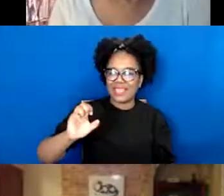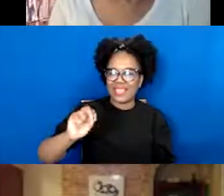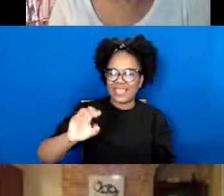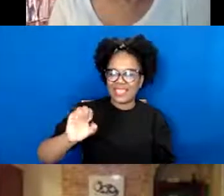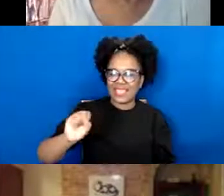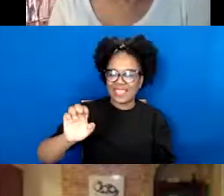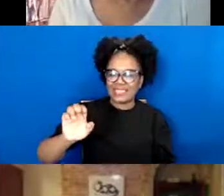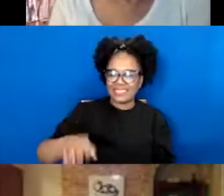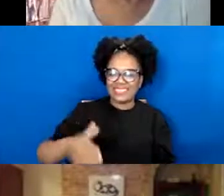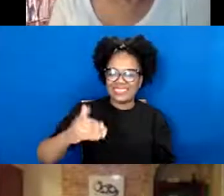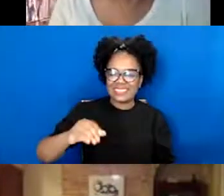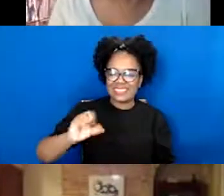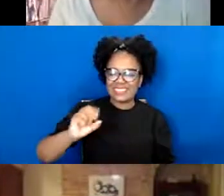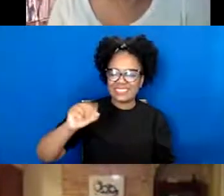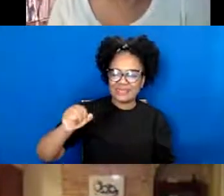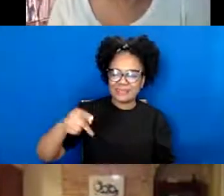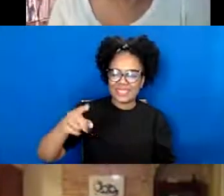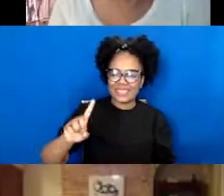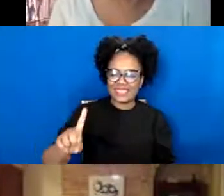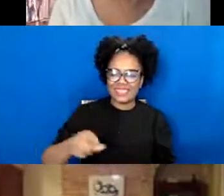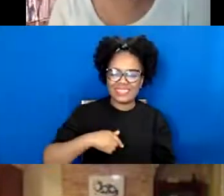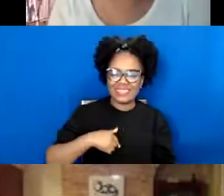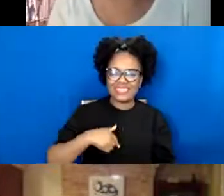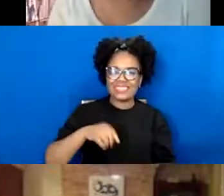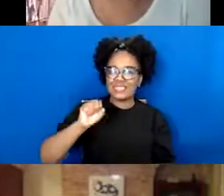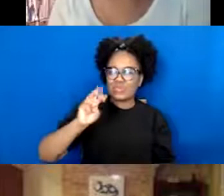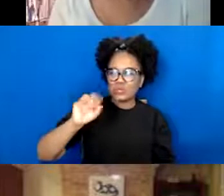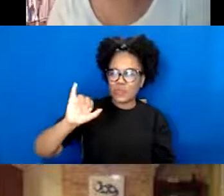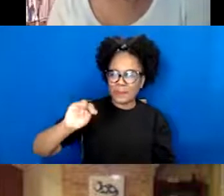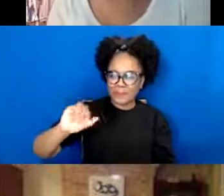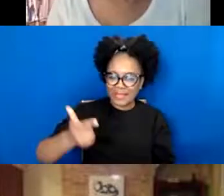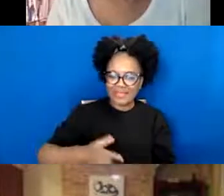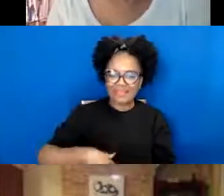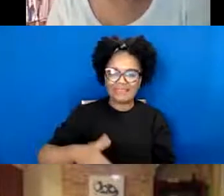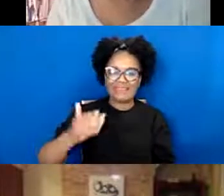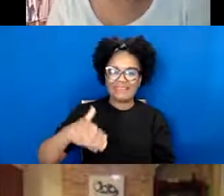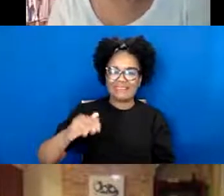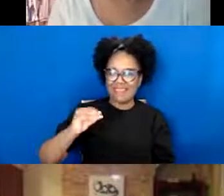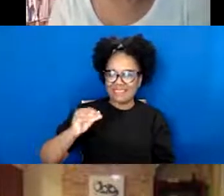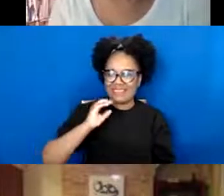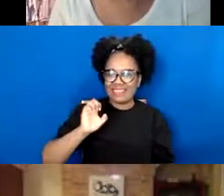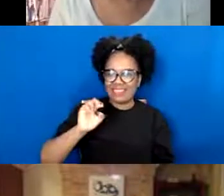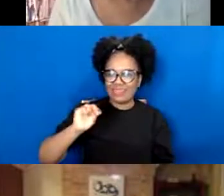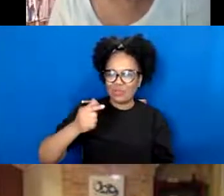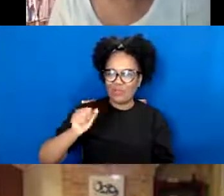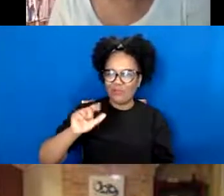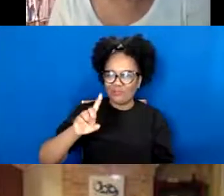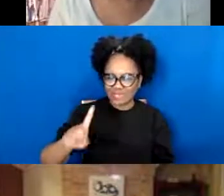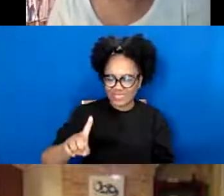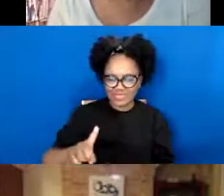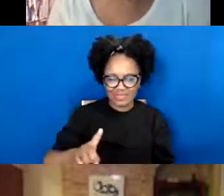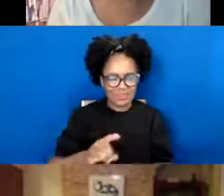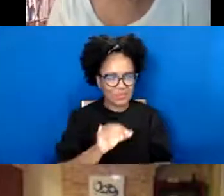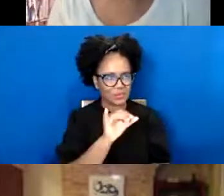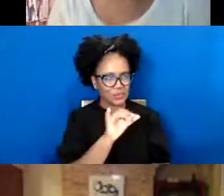out of those words, fam. The catapult. I mean, like, so many of those words imply weightedness, but